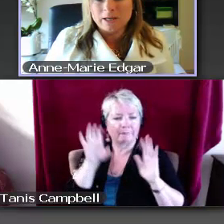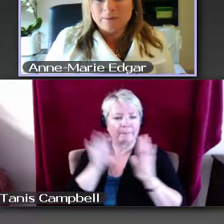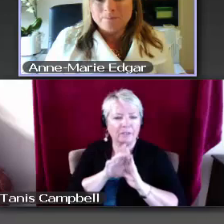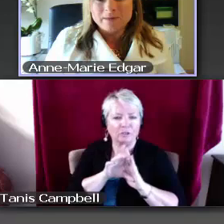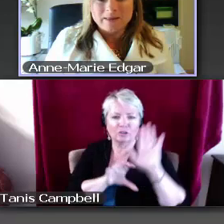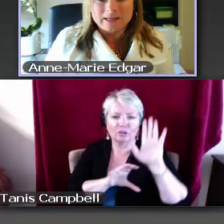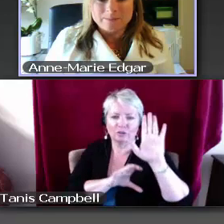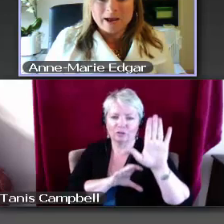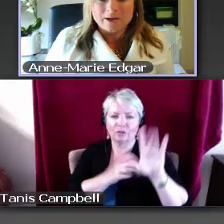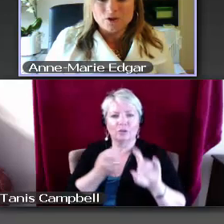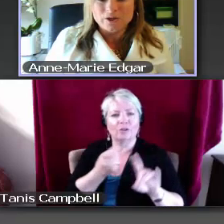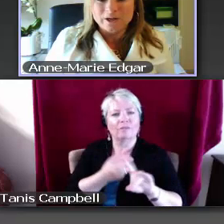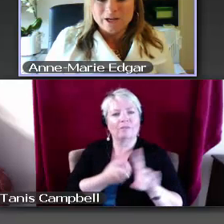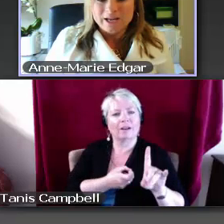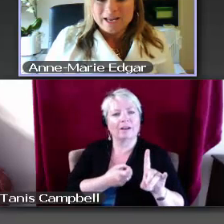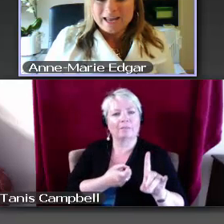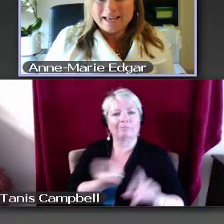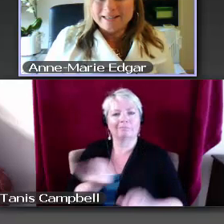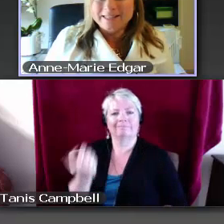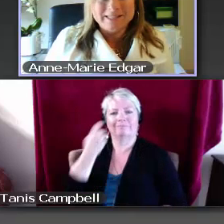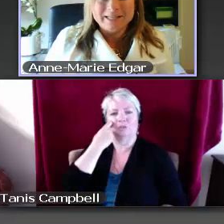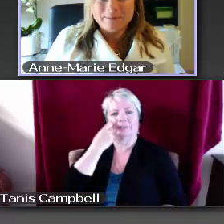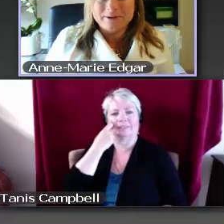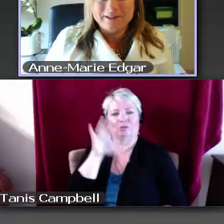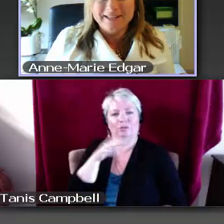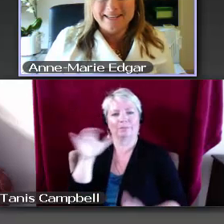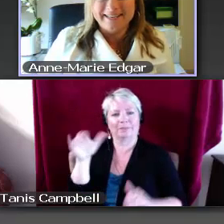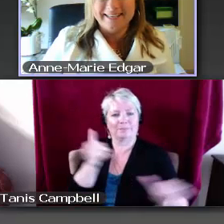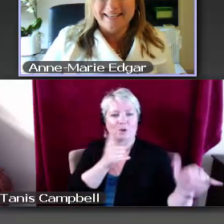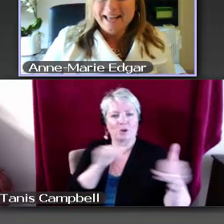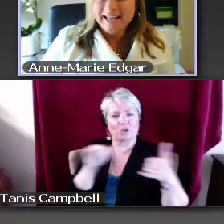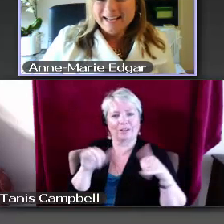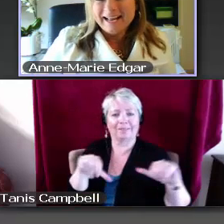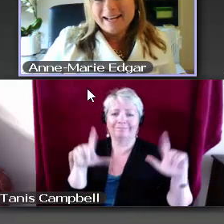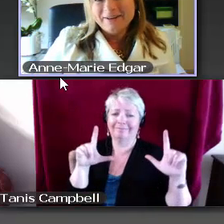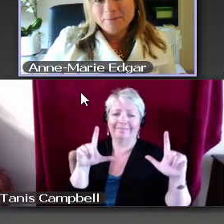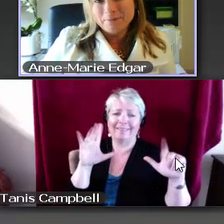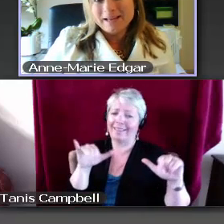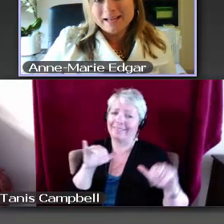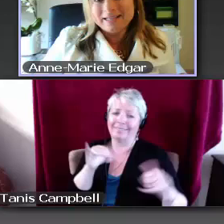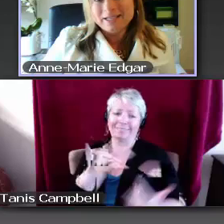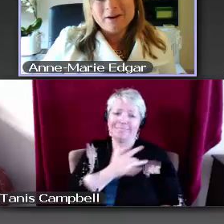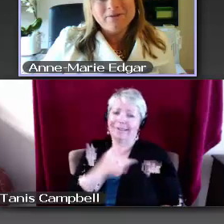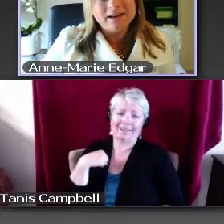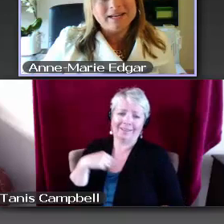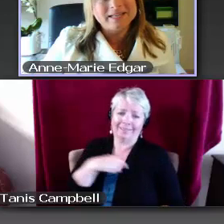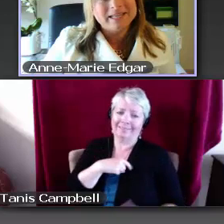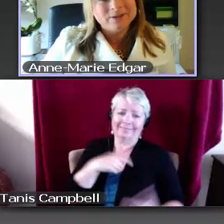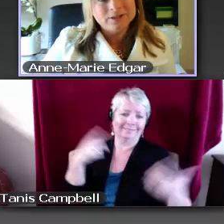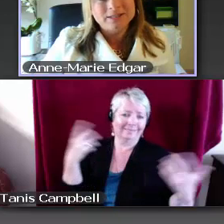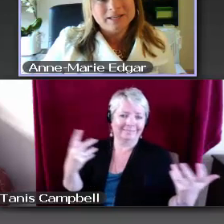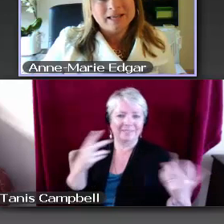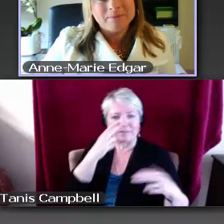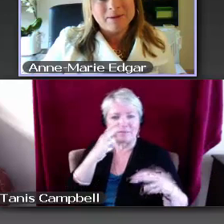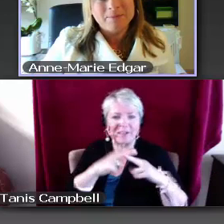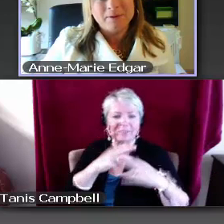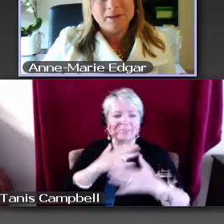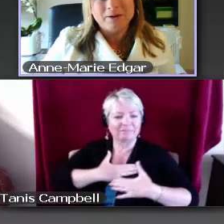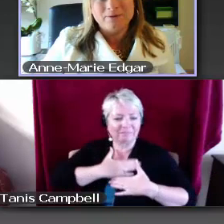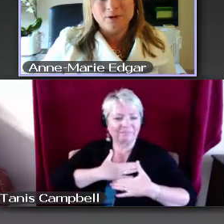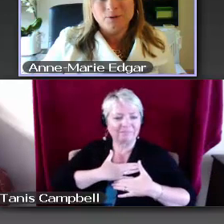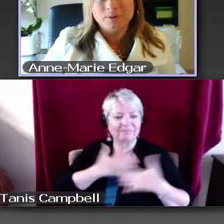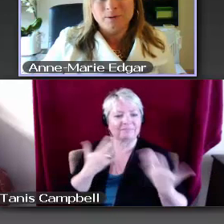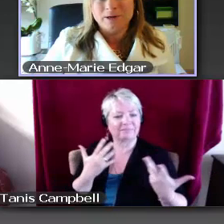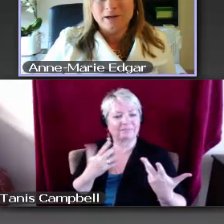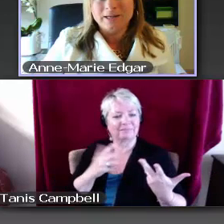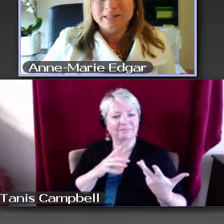Christmas party this past year, and this is typical. It's a lot of fun, and it's interesting that people